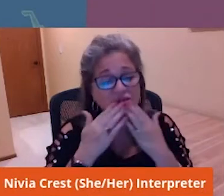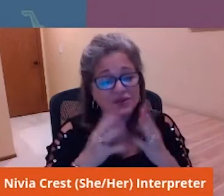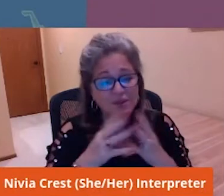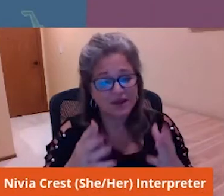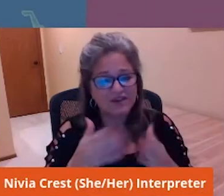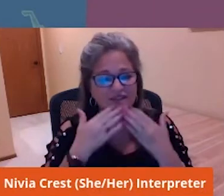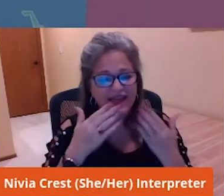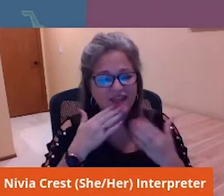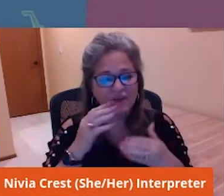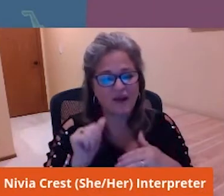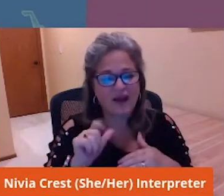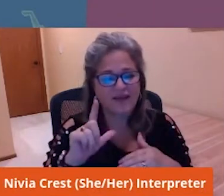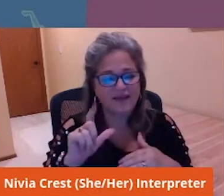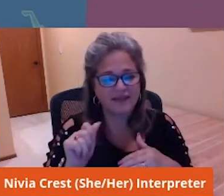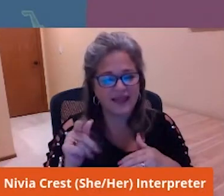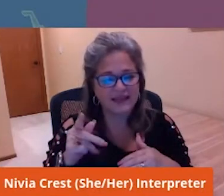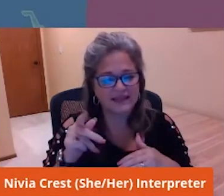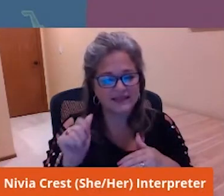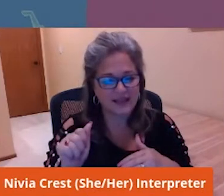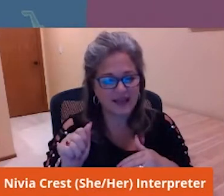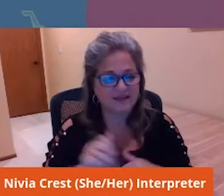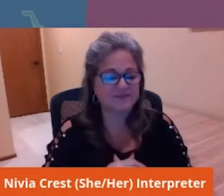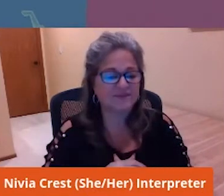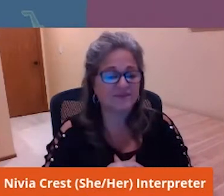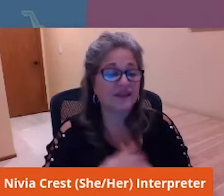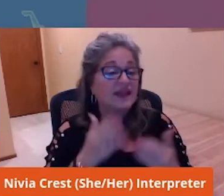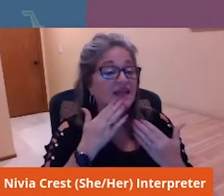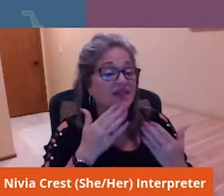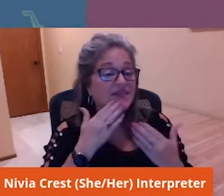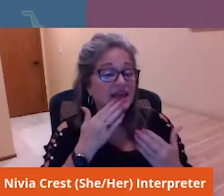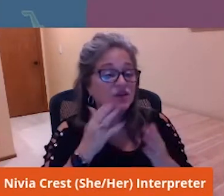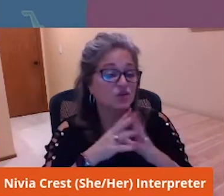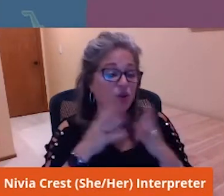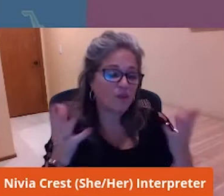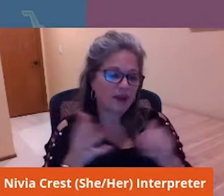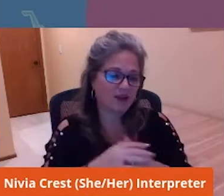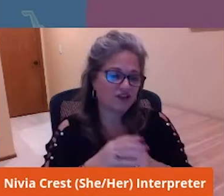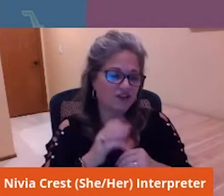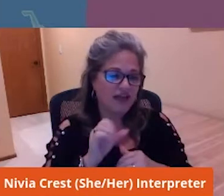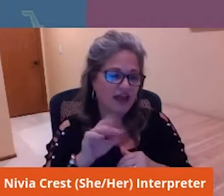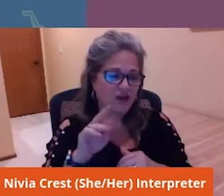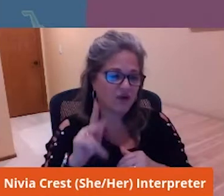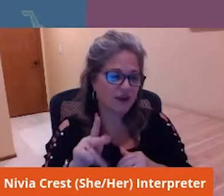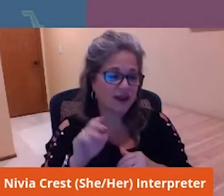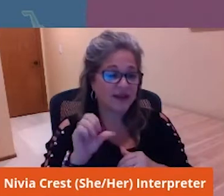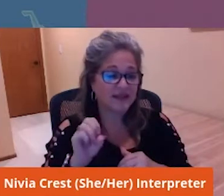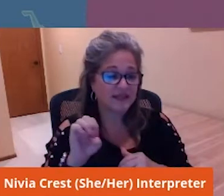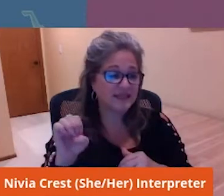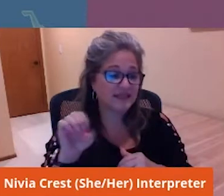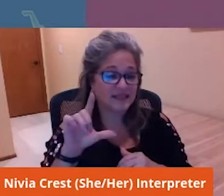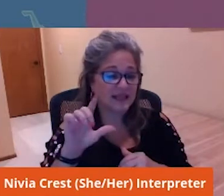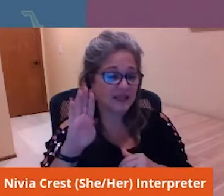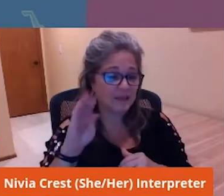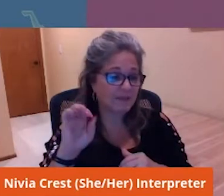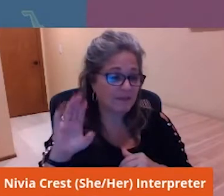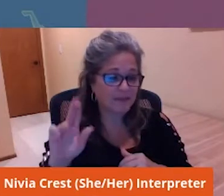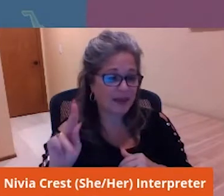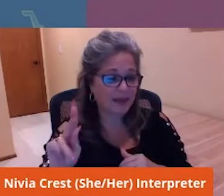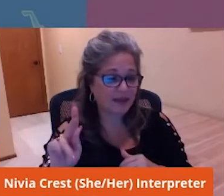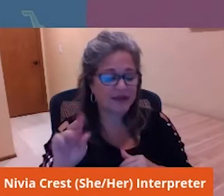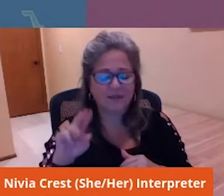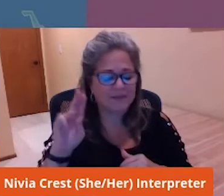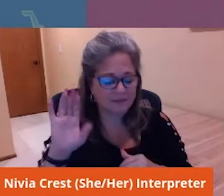Aleksa. Thank you so much, Erick Seelbach. I know thank you is not enough to express our